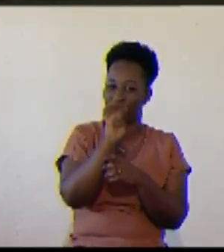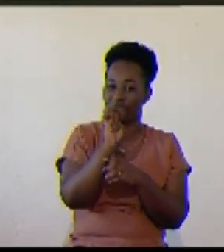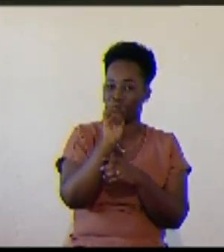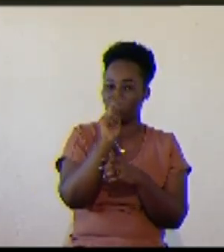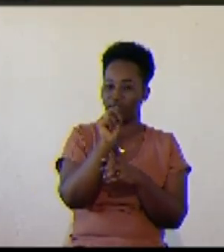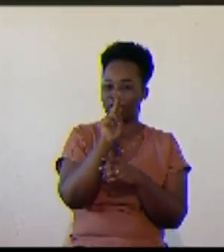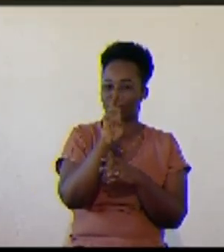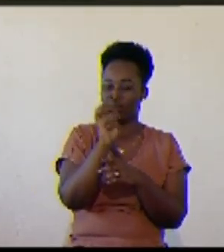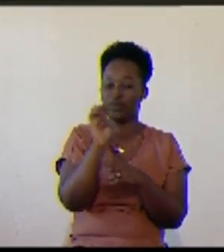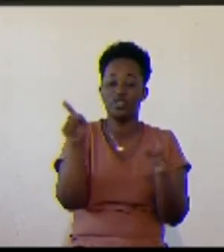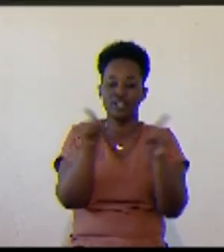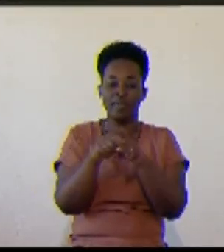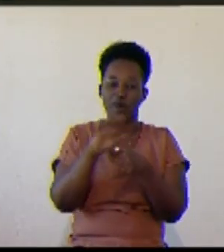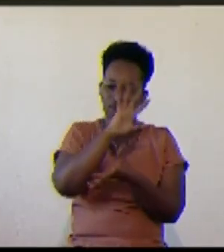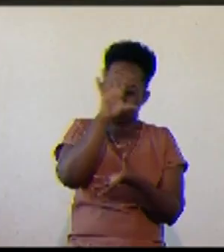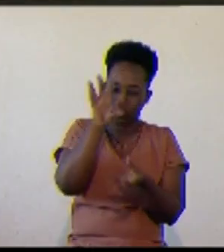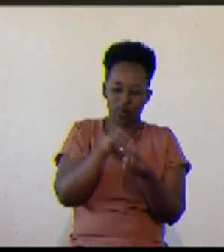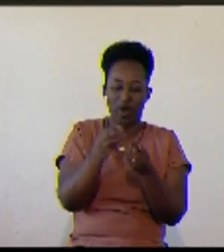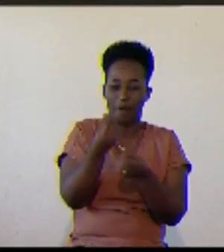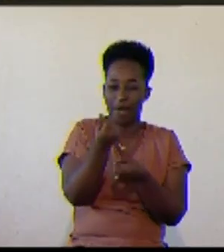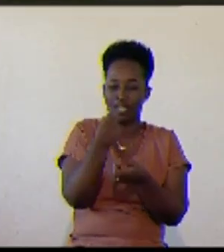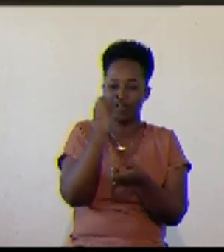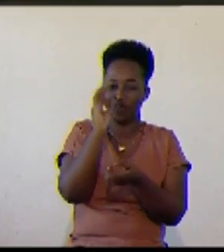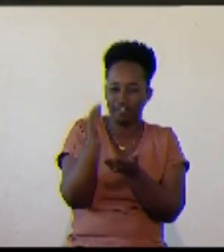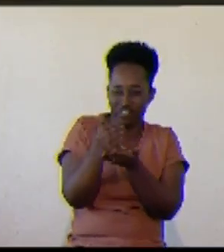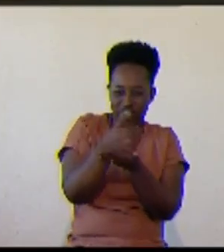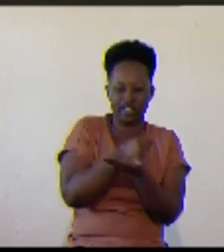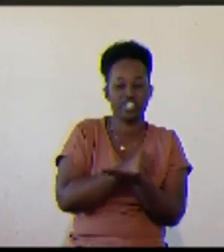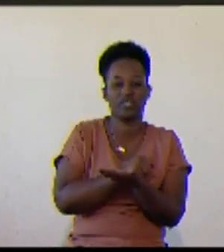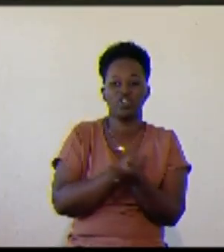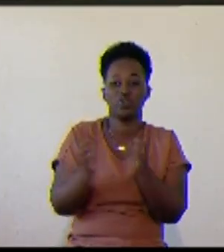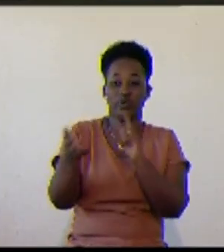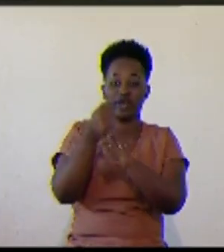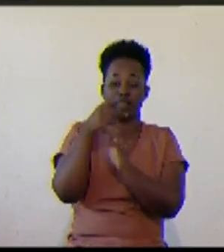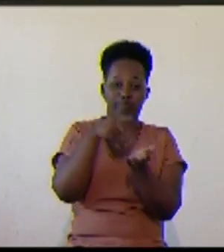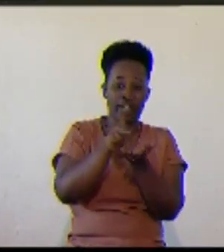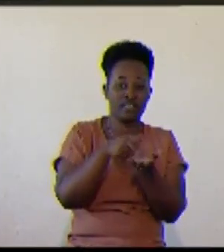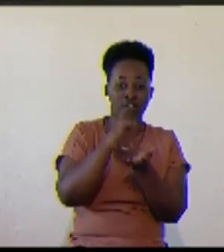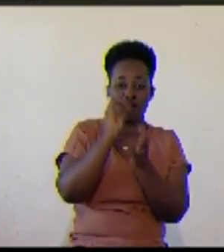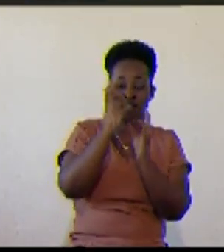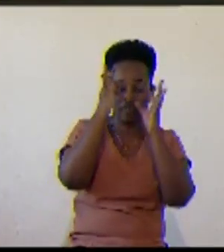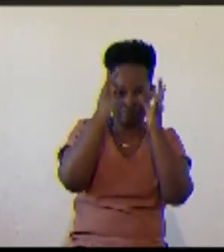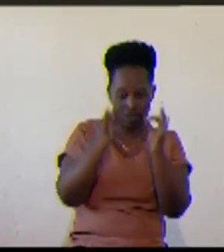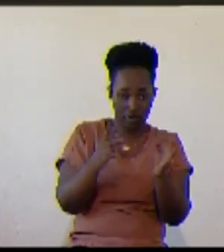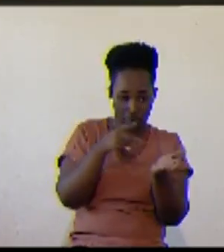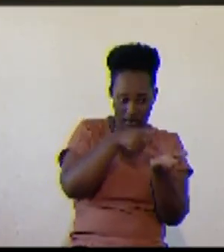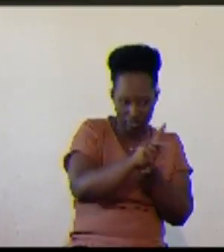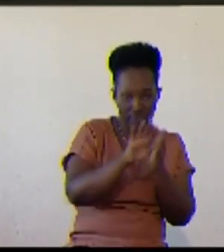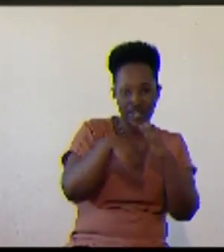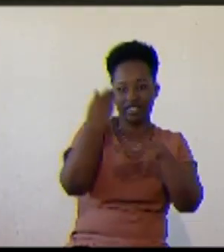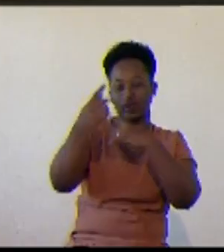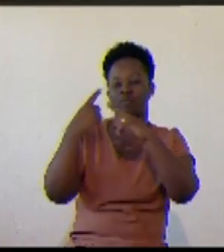money generated. You will get the price of goods that you have sold. Then you multiply the output.